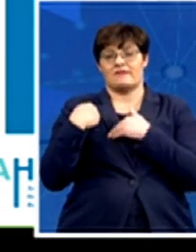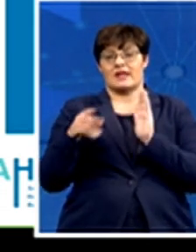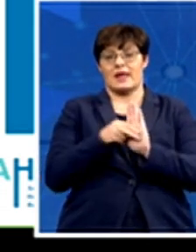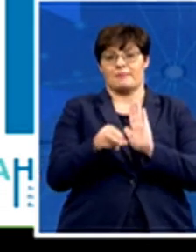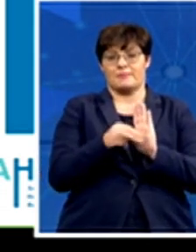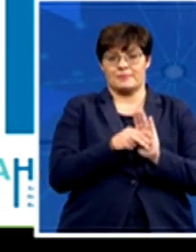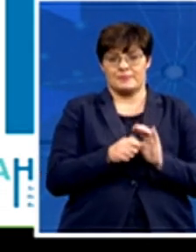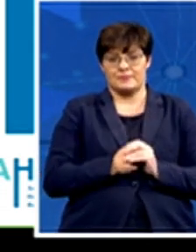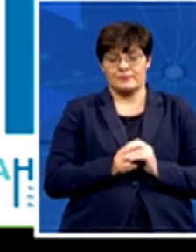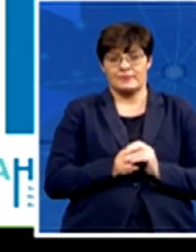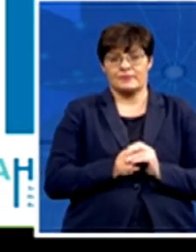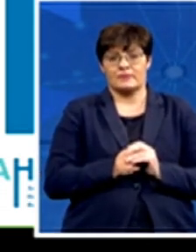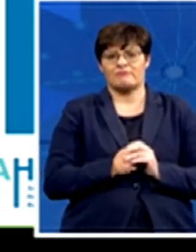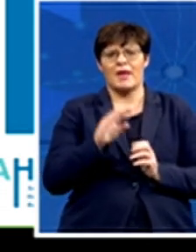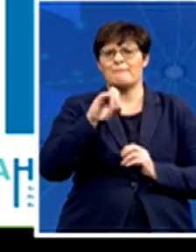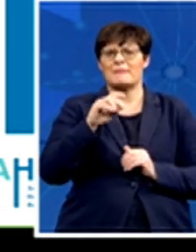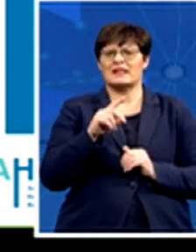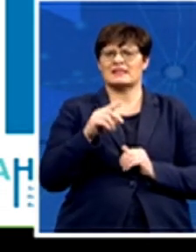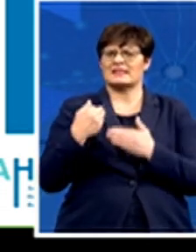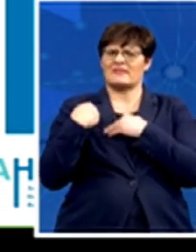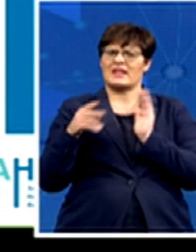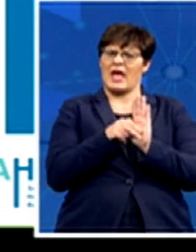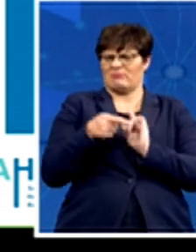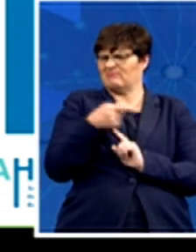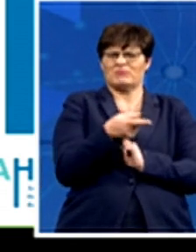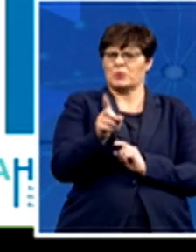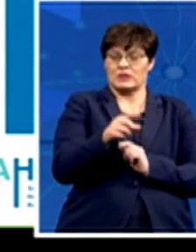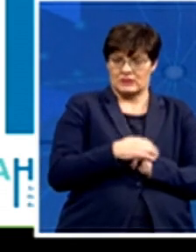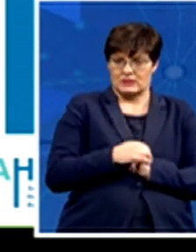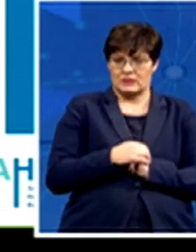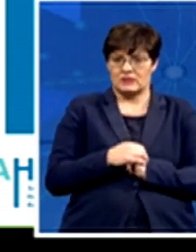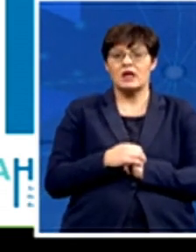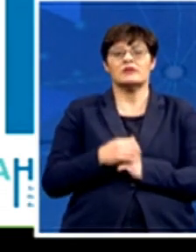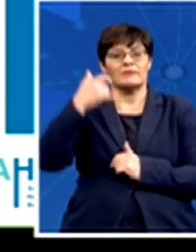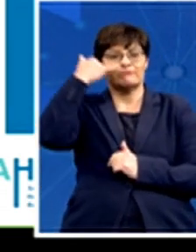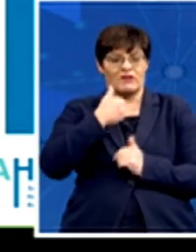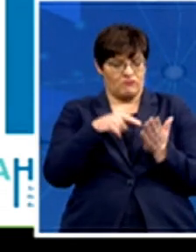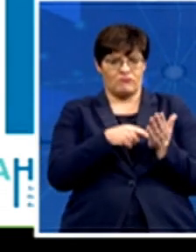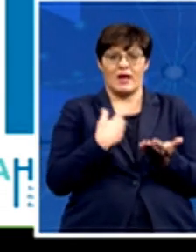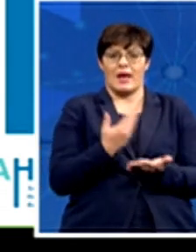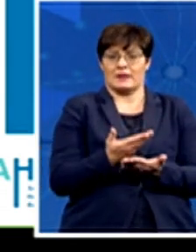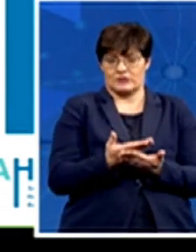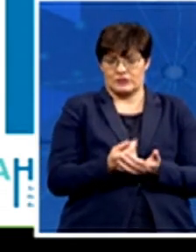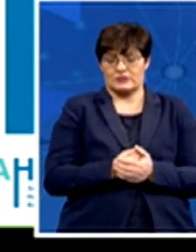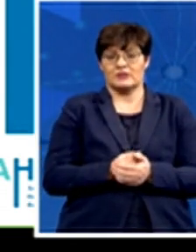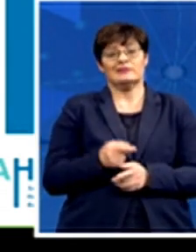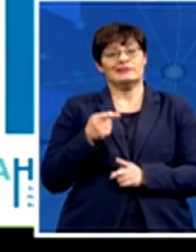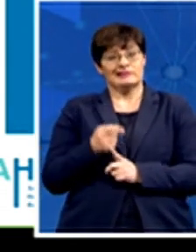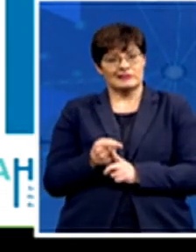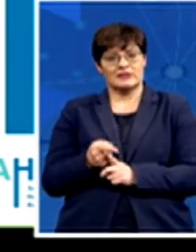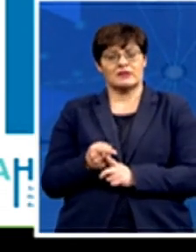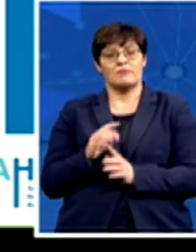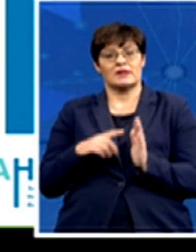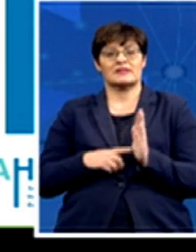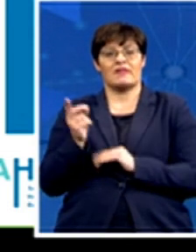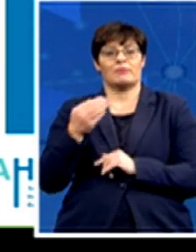MedSafety app that we're talking to? So it's a mobile application, and this mobile application, basically, it was developed by the Medicines and